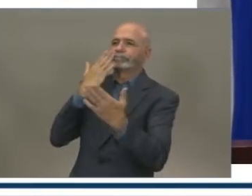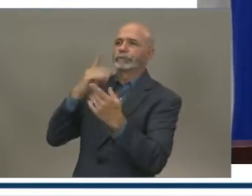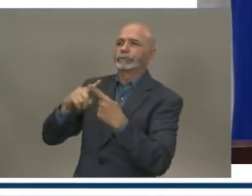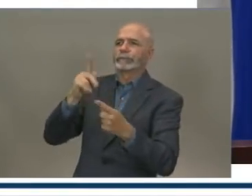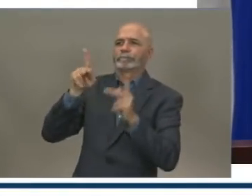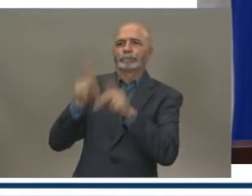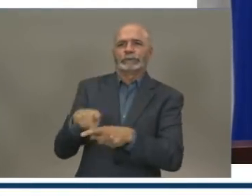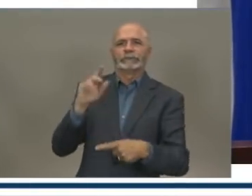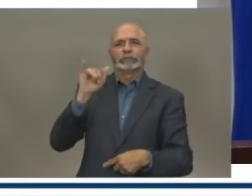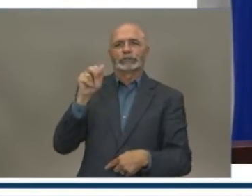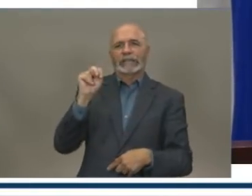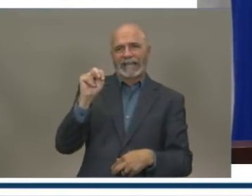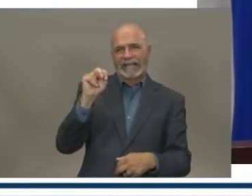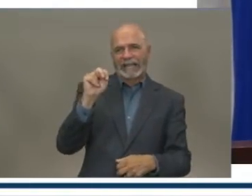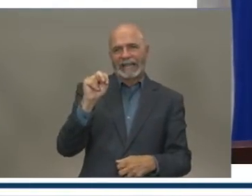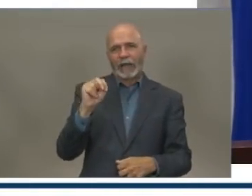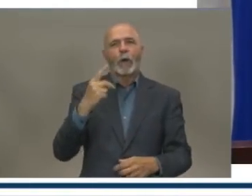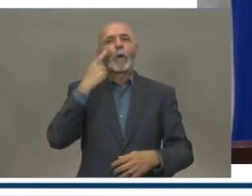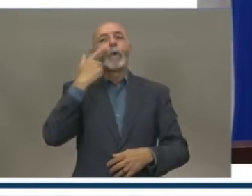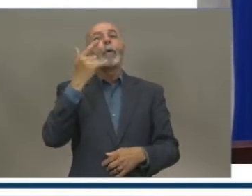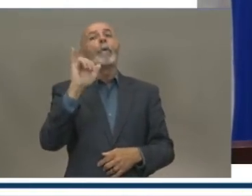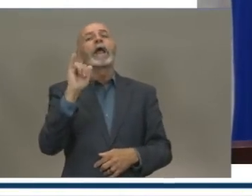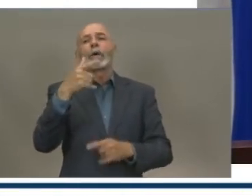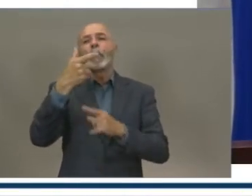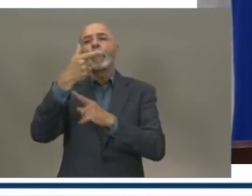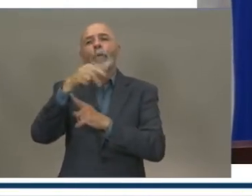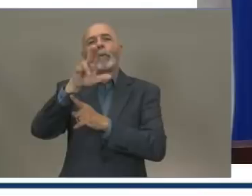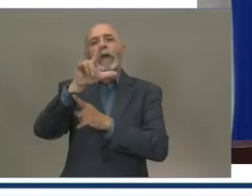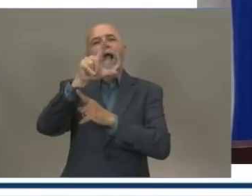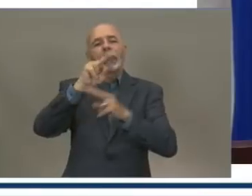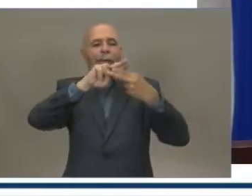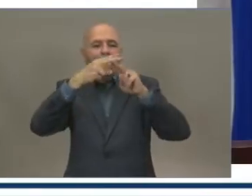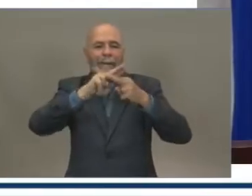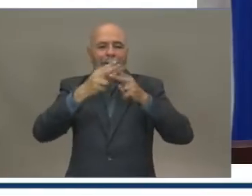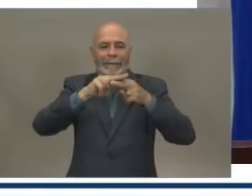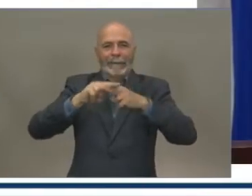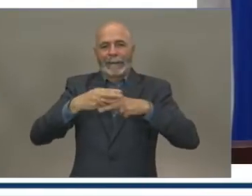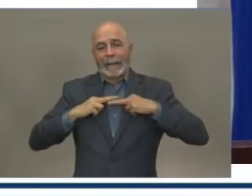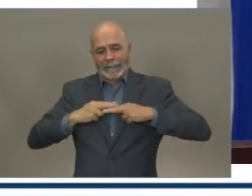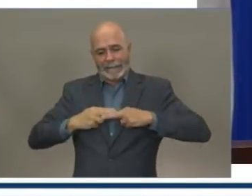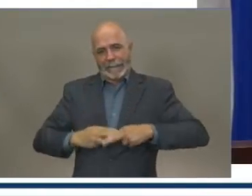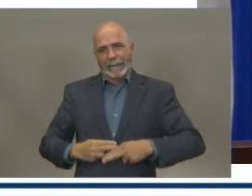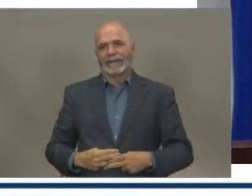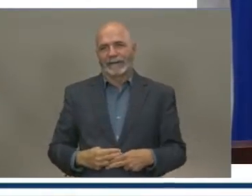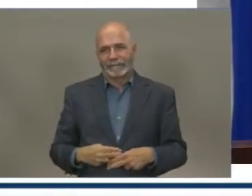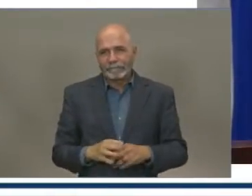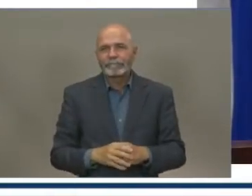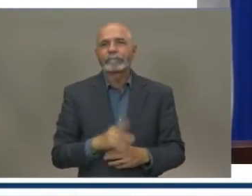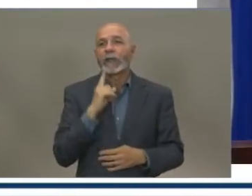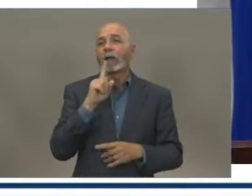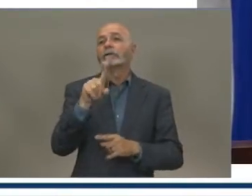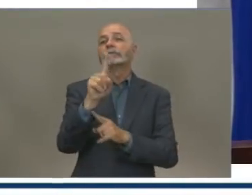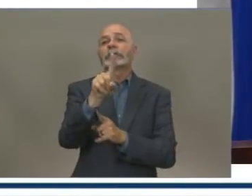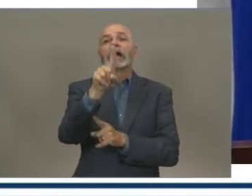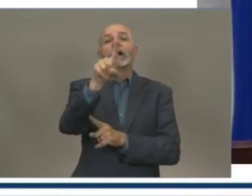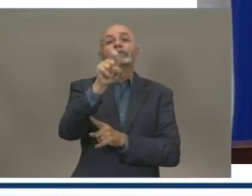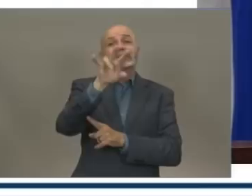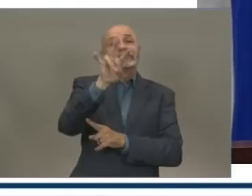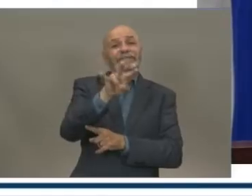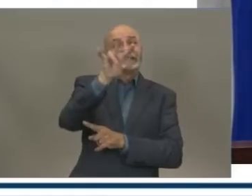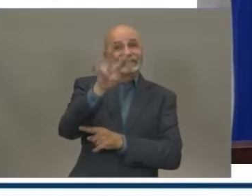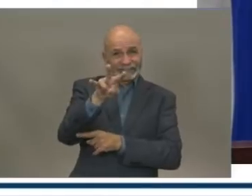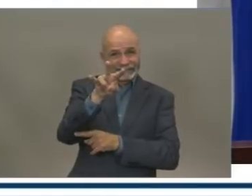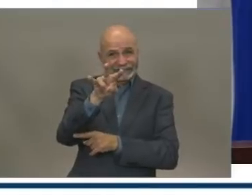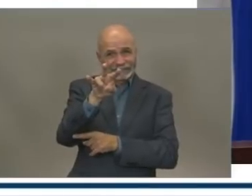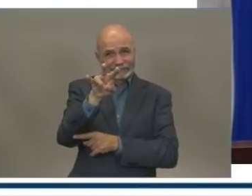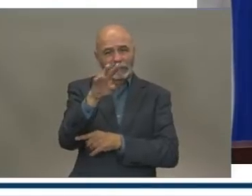As of today, Nova Scotia has 187 active cases of COVID-19, so we continue to come down as people recover, and our